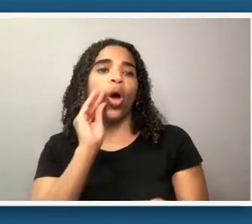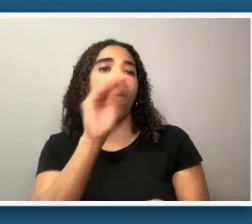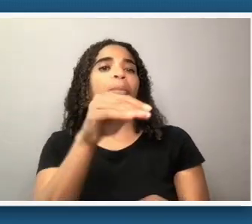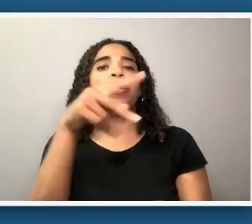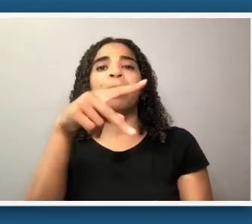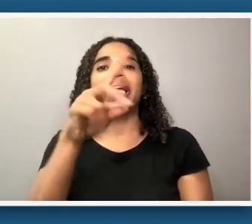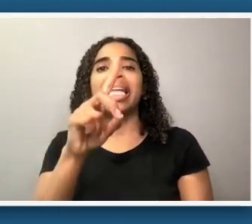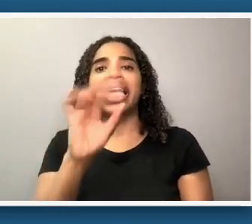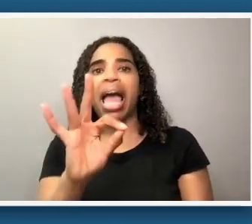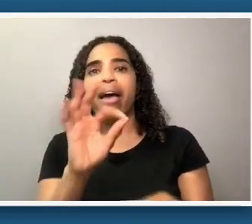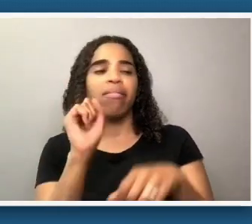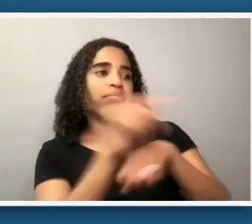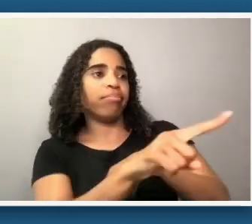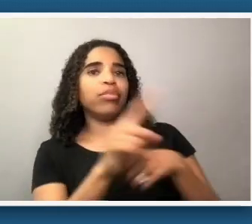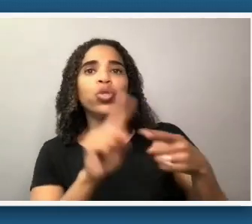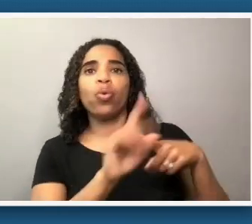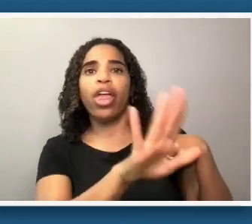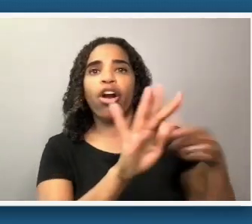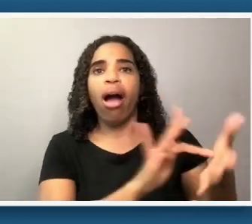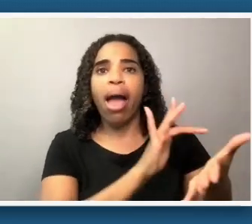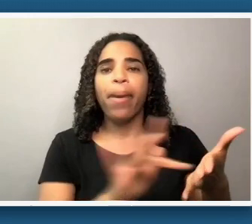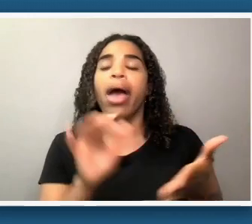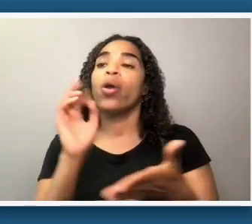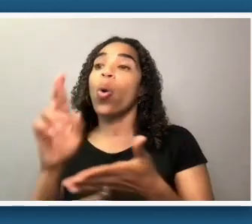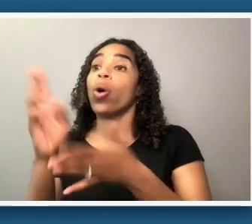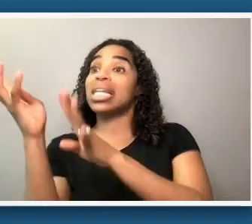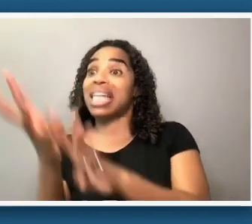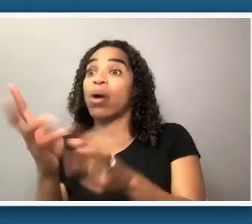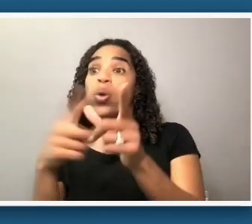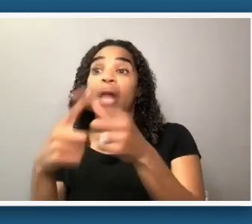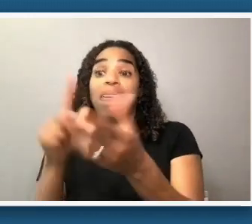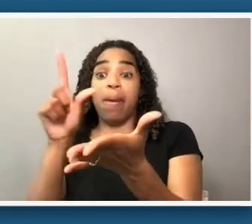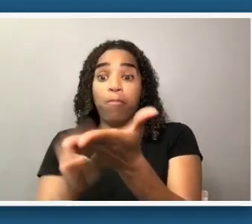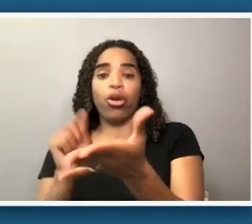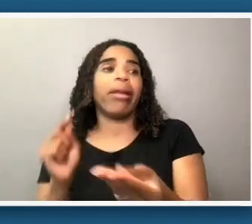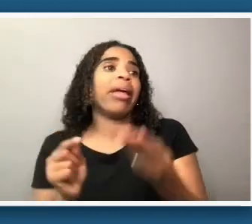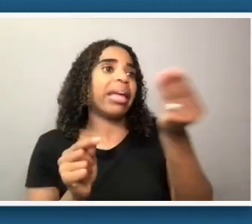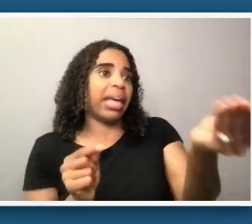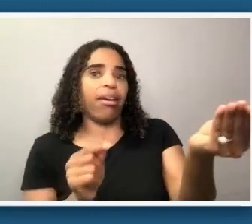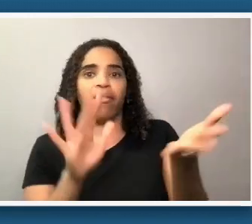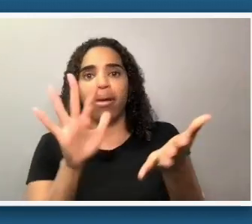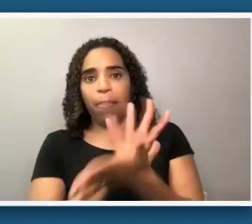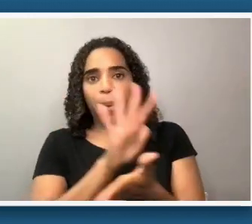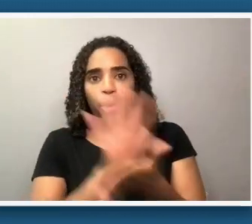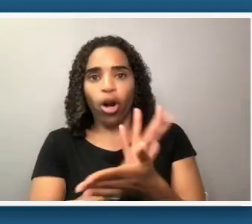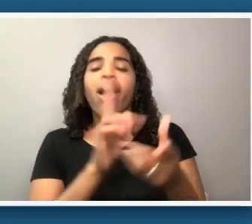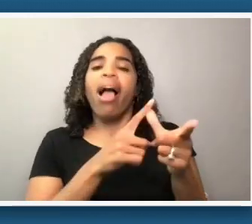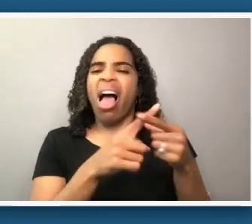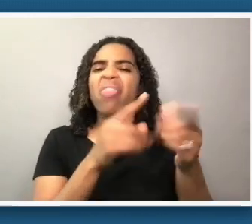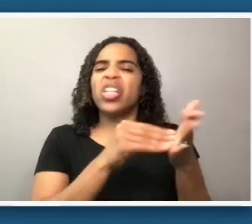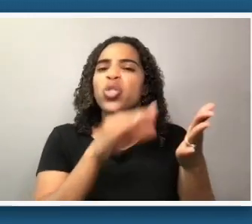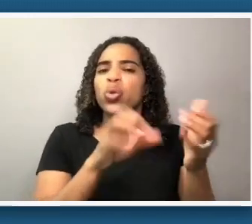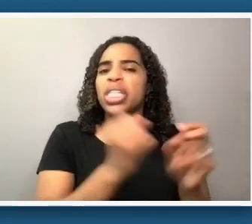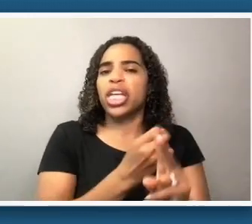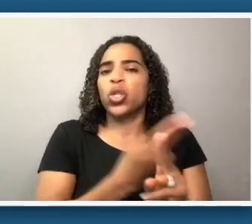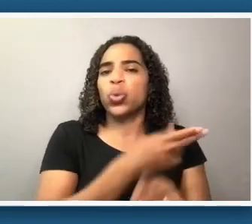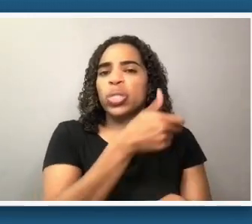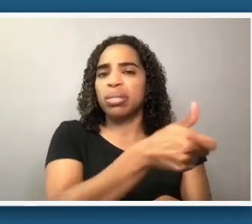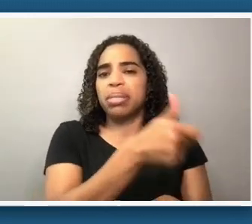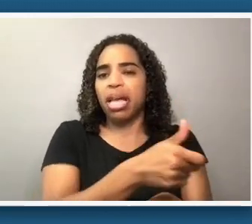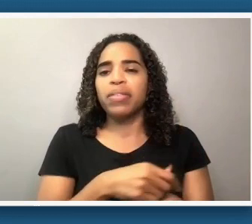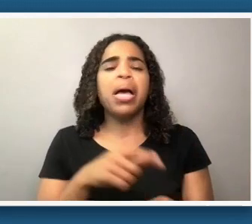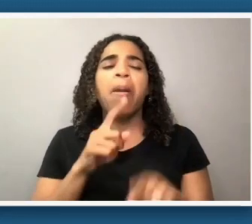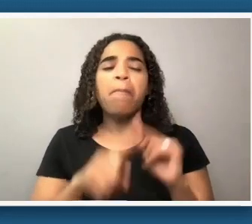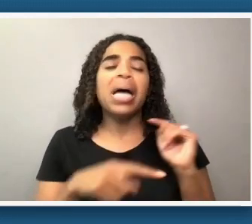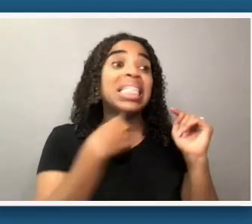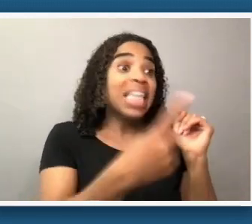send to their iPads, or I will print them out for them to actually have the physical copy, and then they can use them on their own. But I don't usually